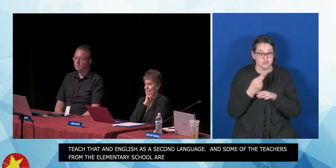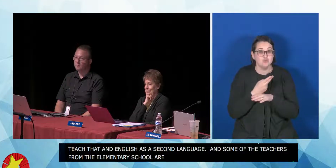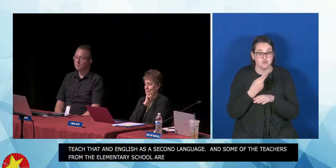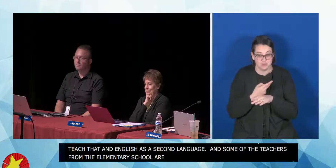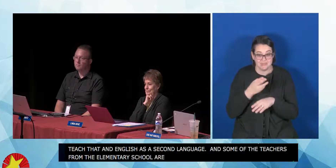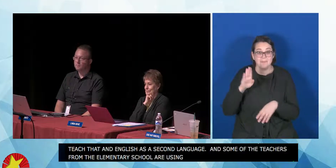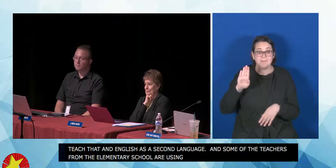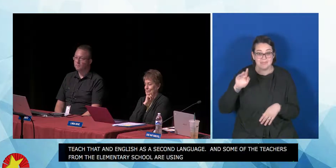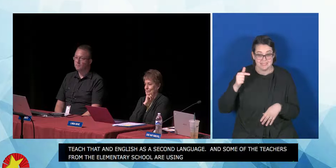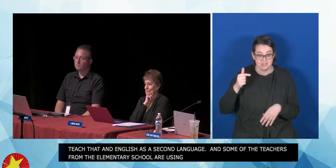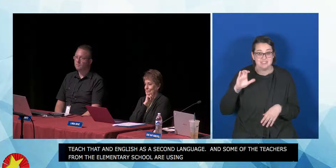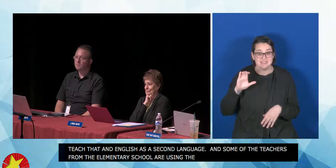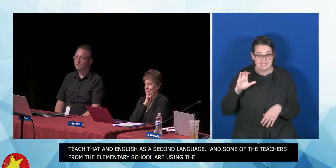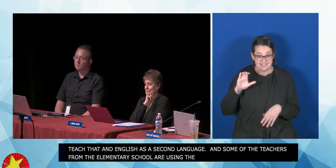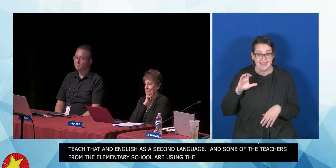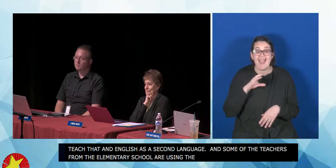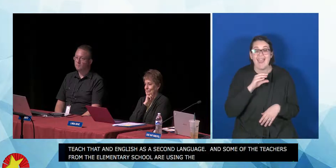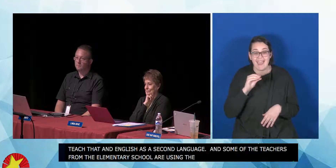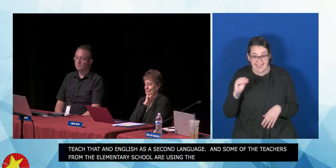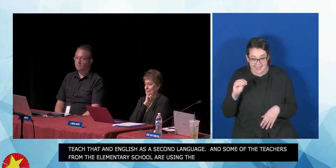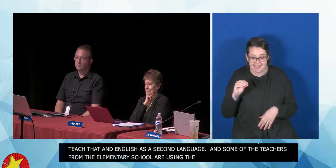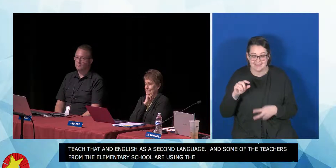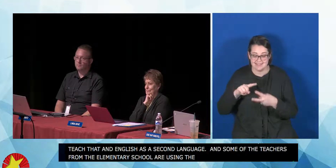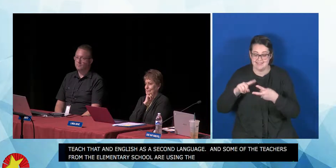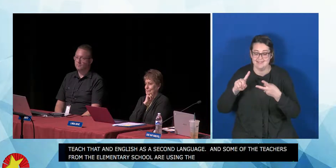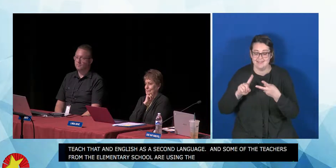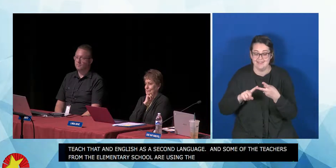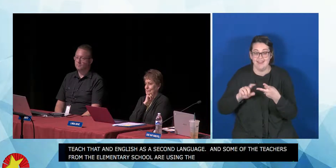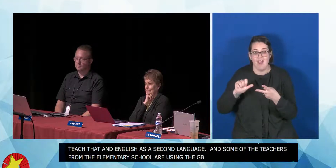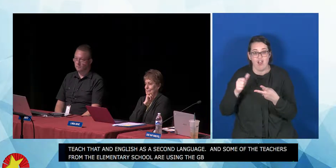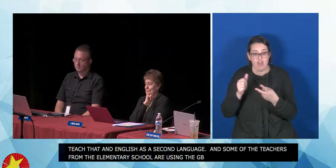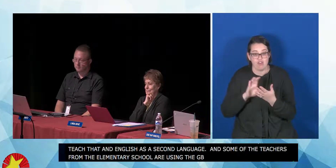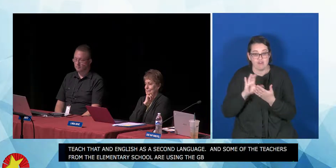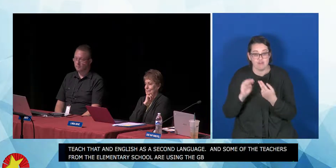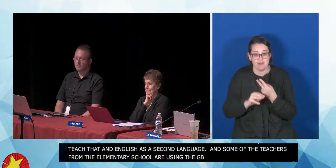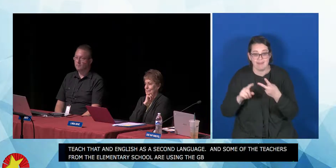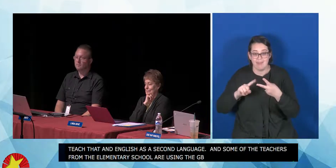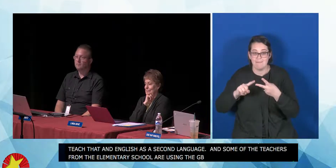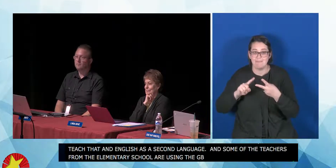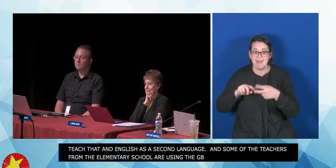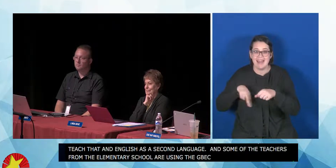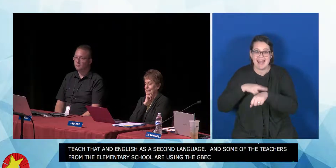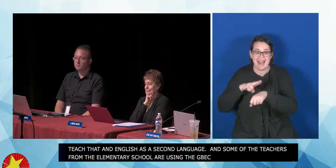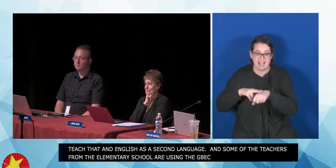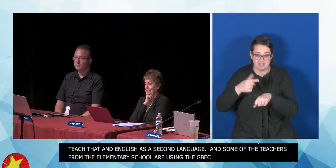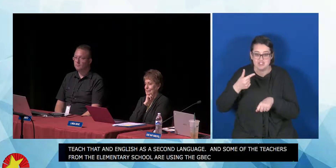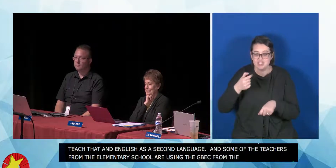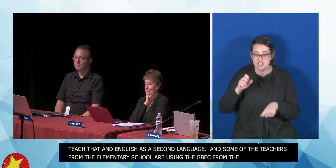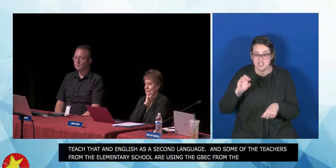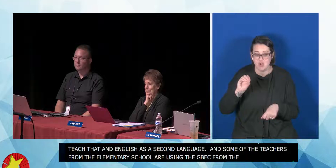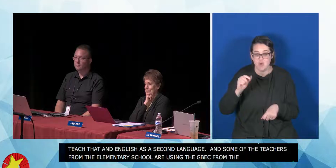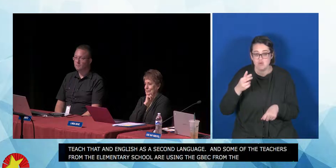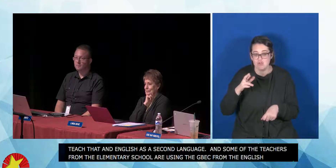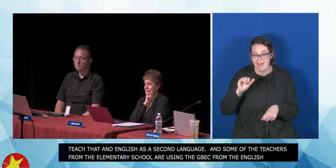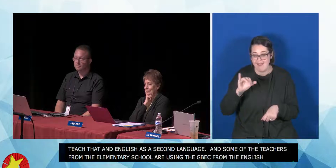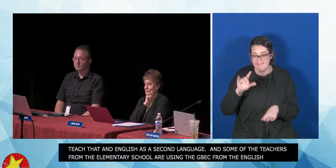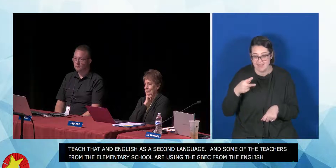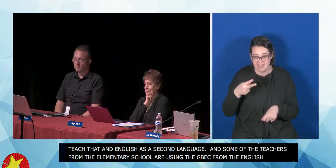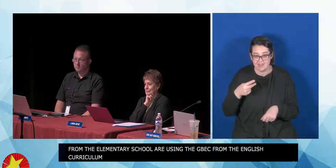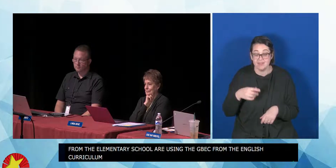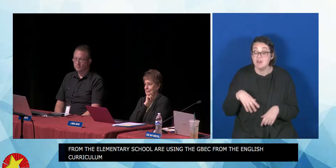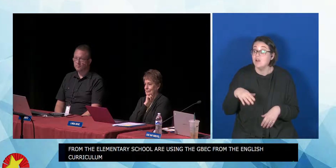on top of the National Geographic English curriculum. Not all of them are doing